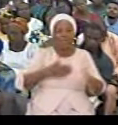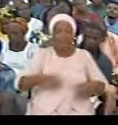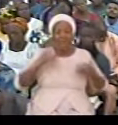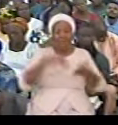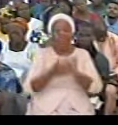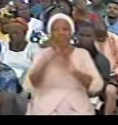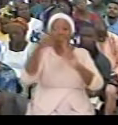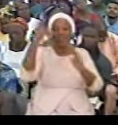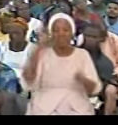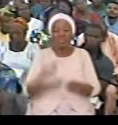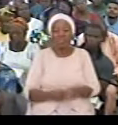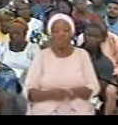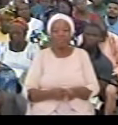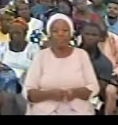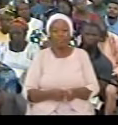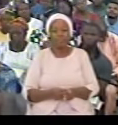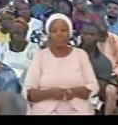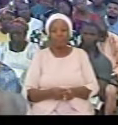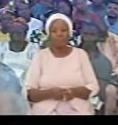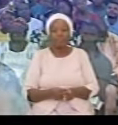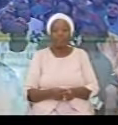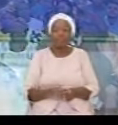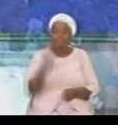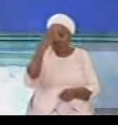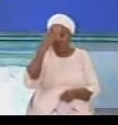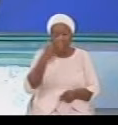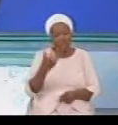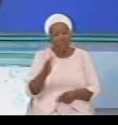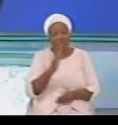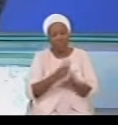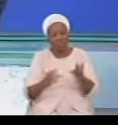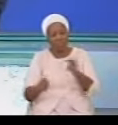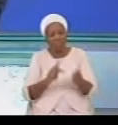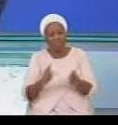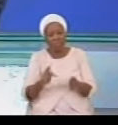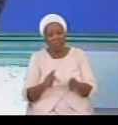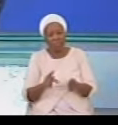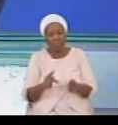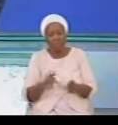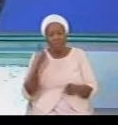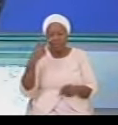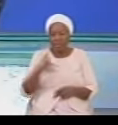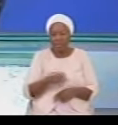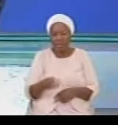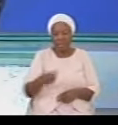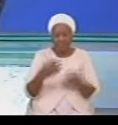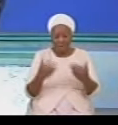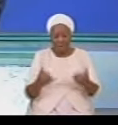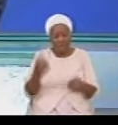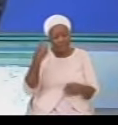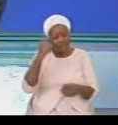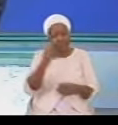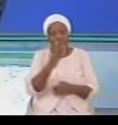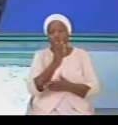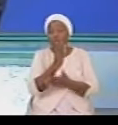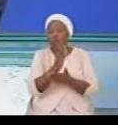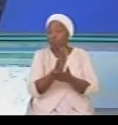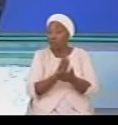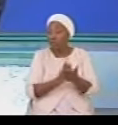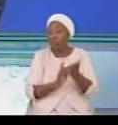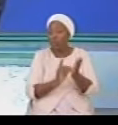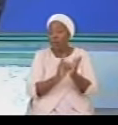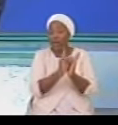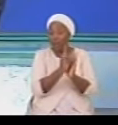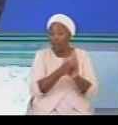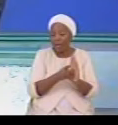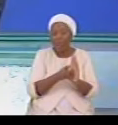Jesus' name. You know, there are some people, see them now for some hours, they're cheerful,